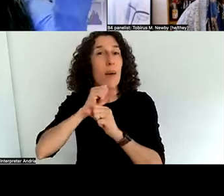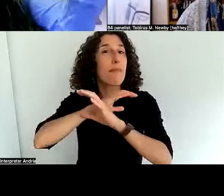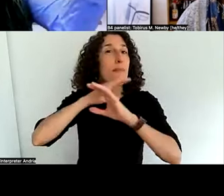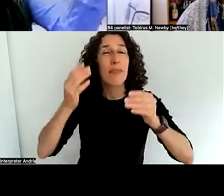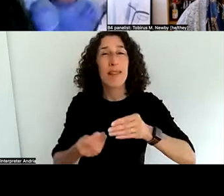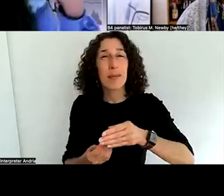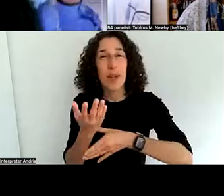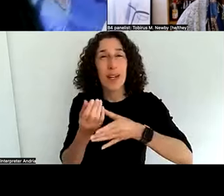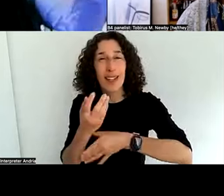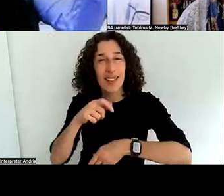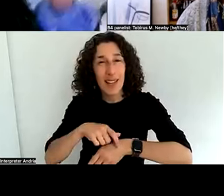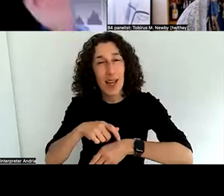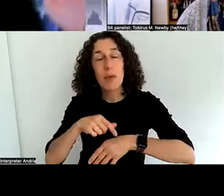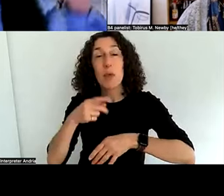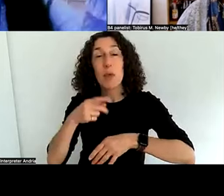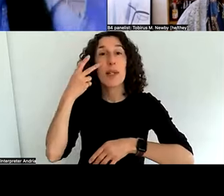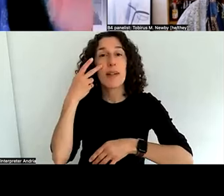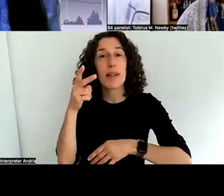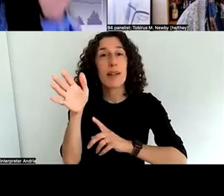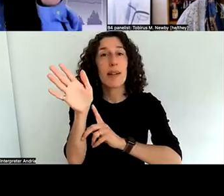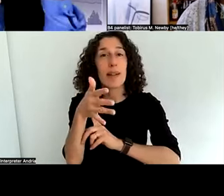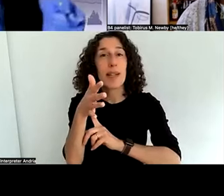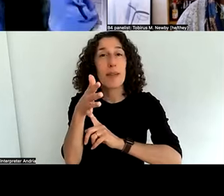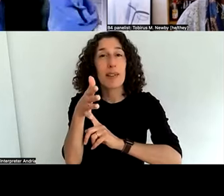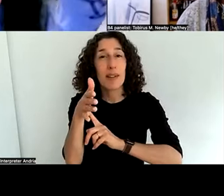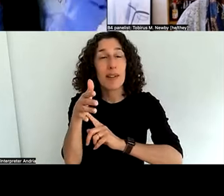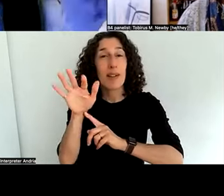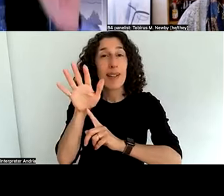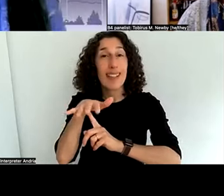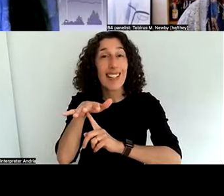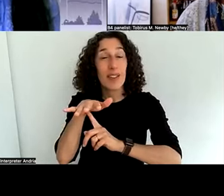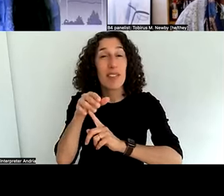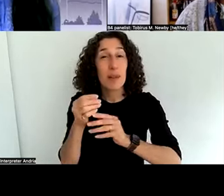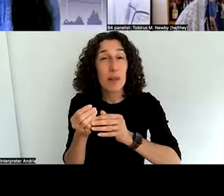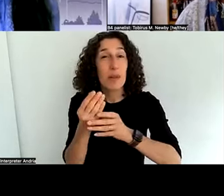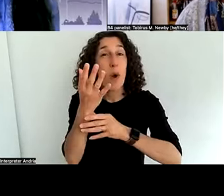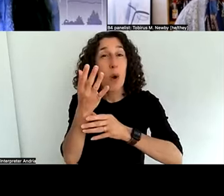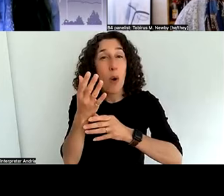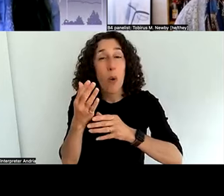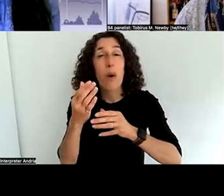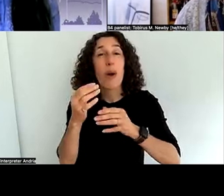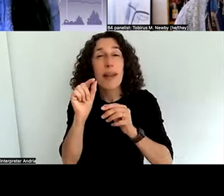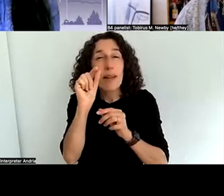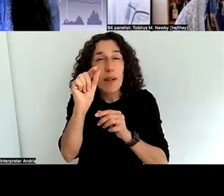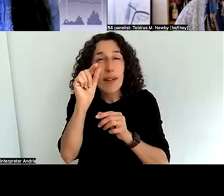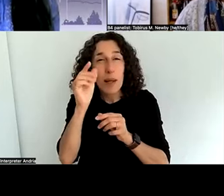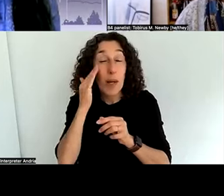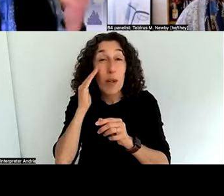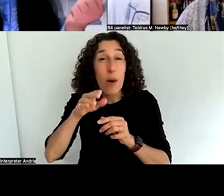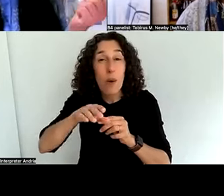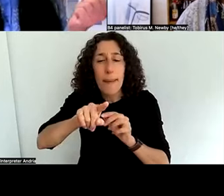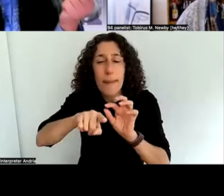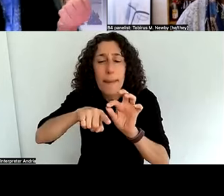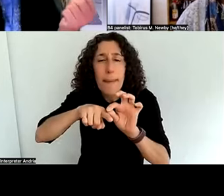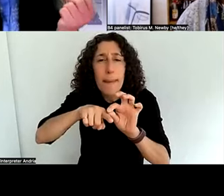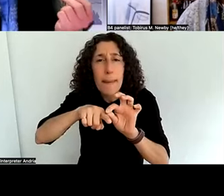that kind of like, you could see the leaves, the little, like little bitty like leaves start off as this kind of like this